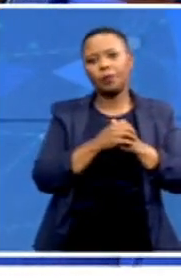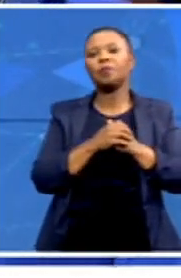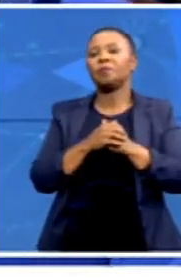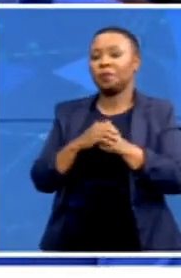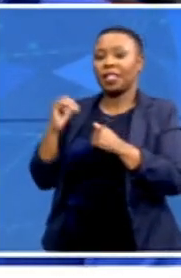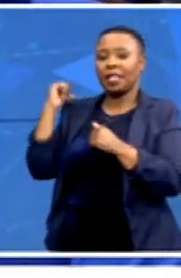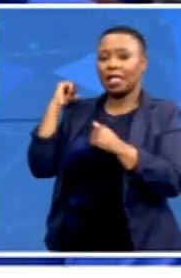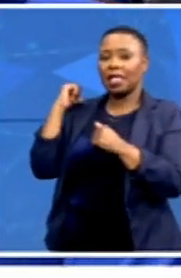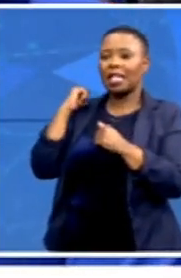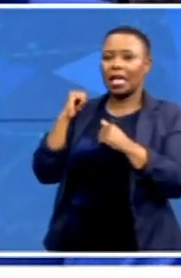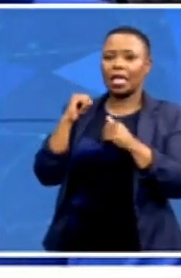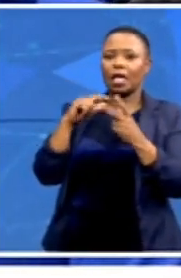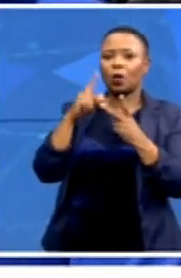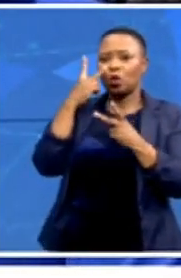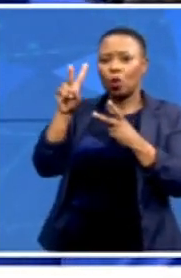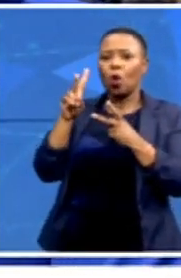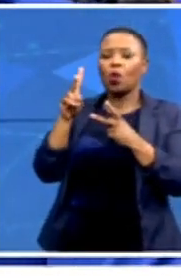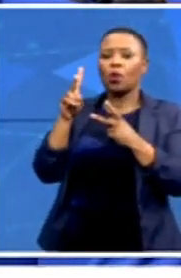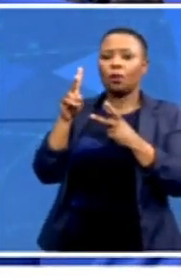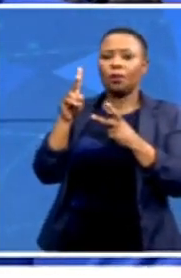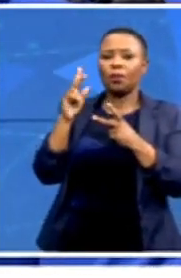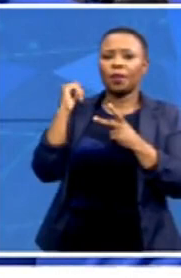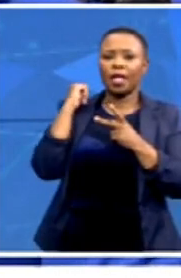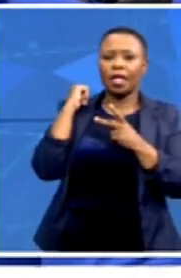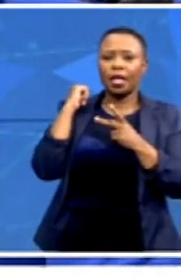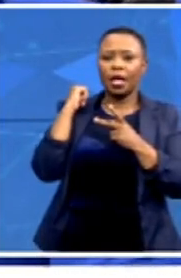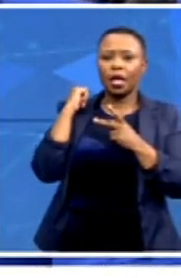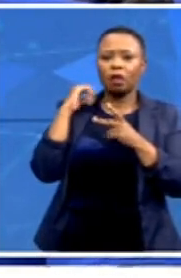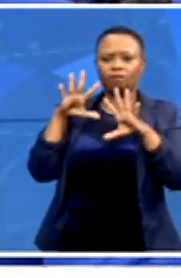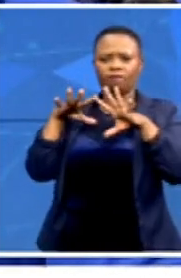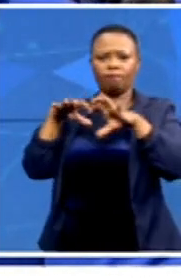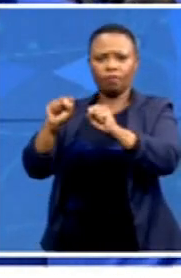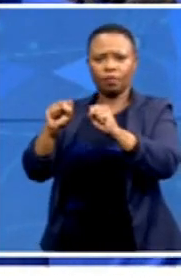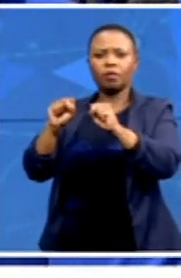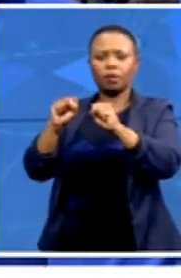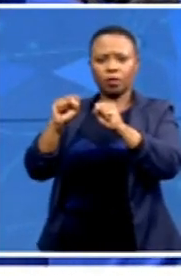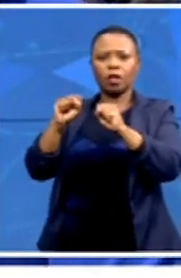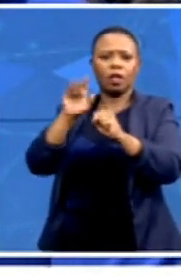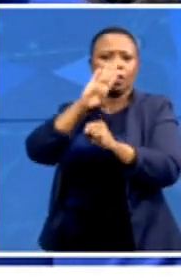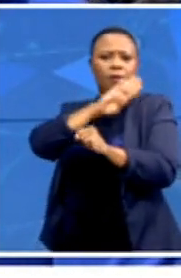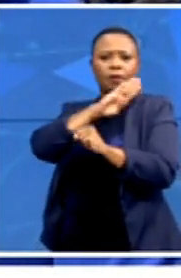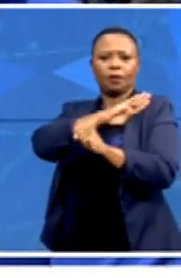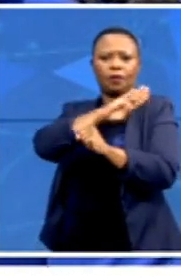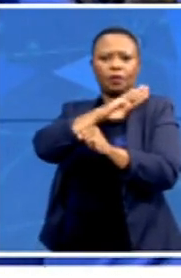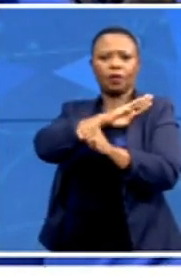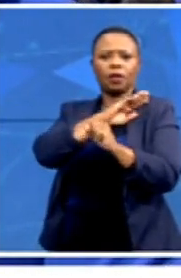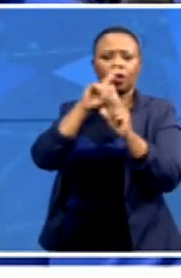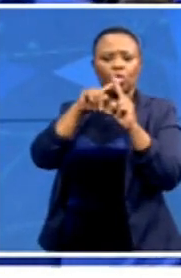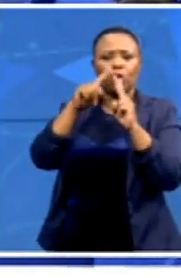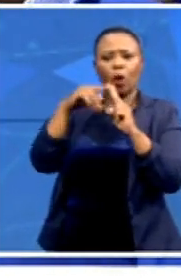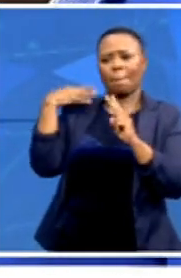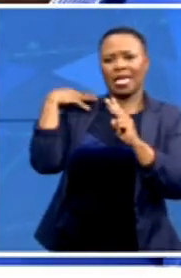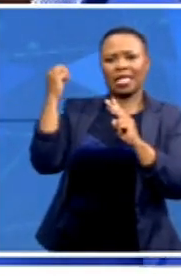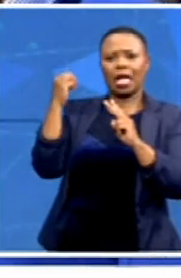last yesterday, a hostage incident happening with the military veterans and the two ministers at St. George's Irene. What's your GA's